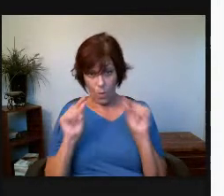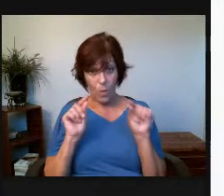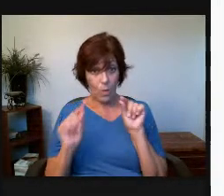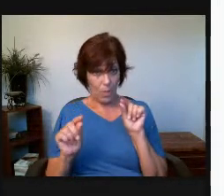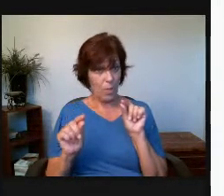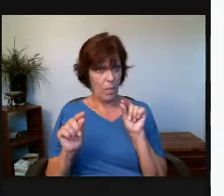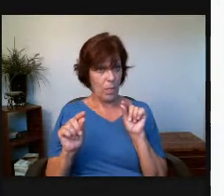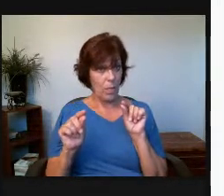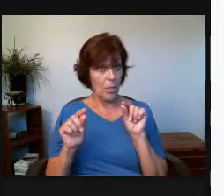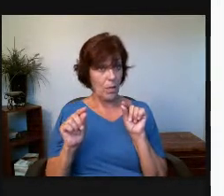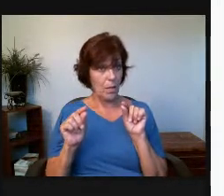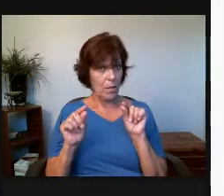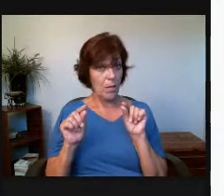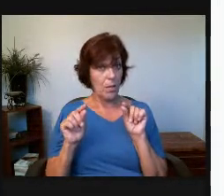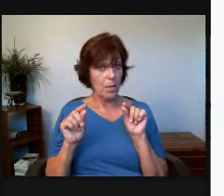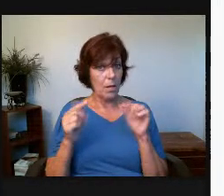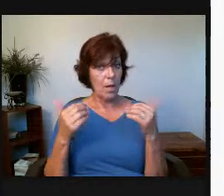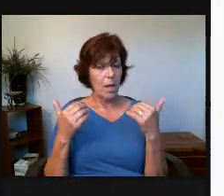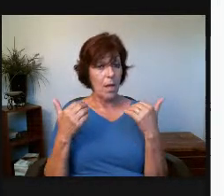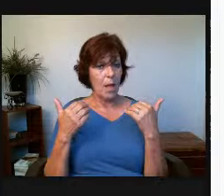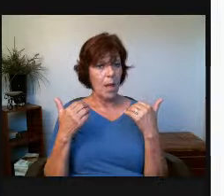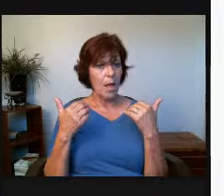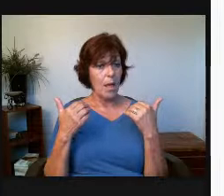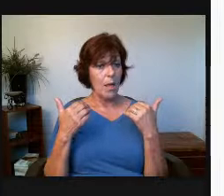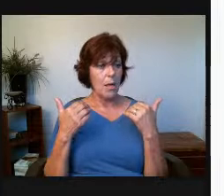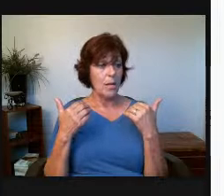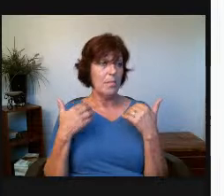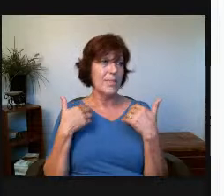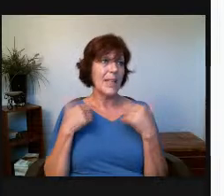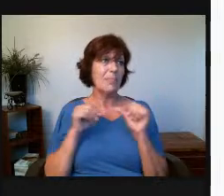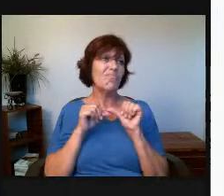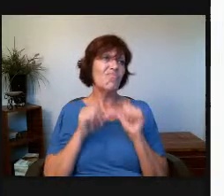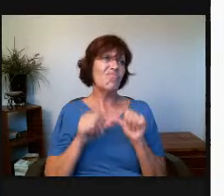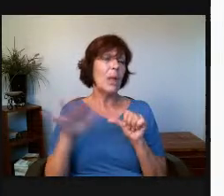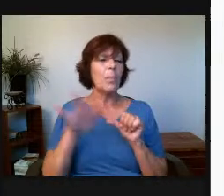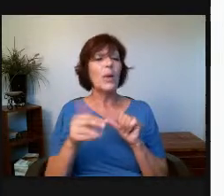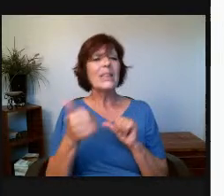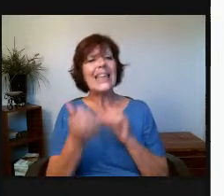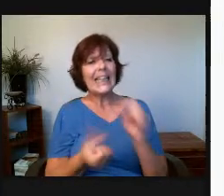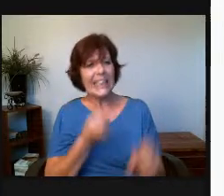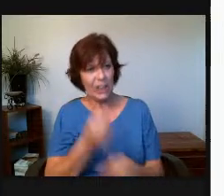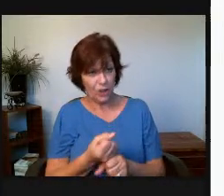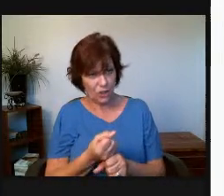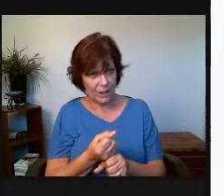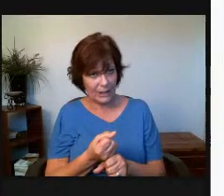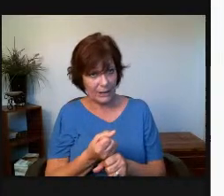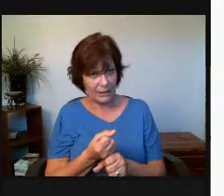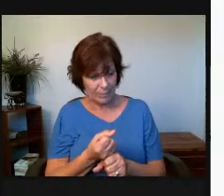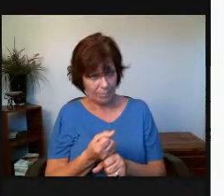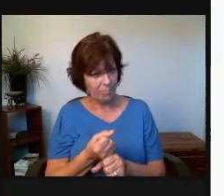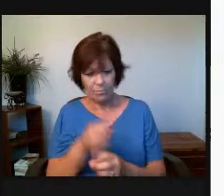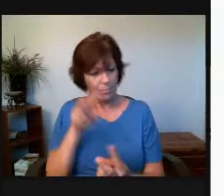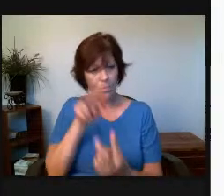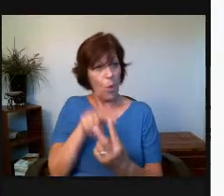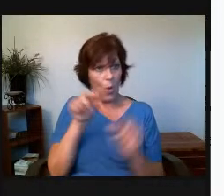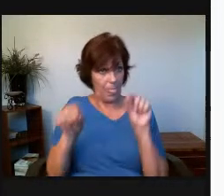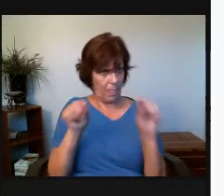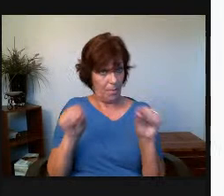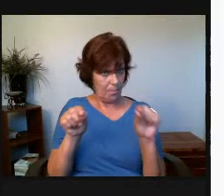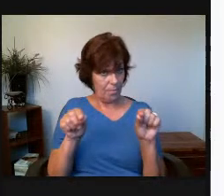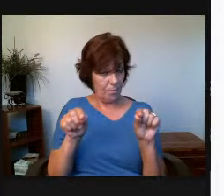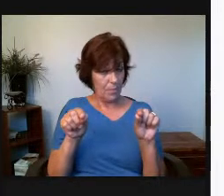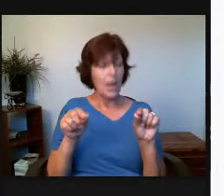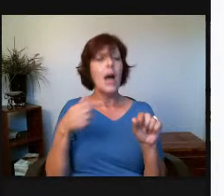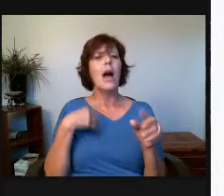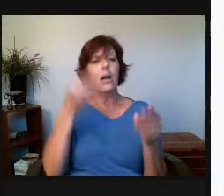do have a lifespan of about 10 years, either the battery or the hardwire. I will